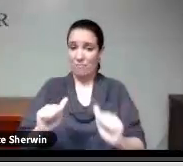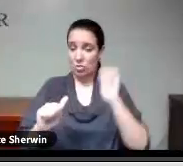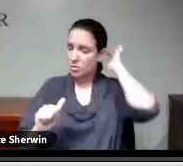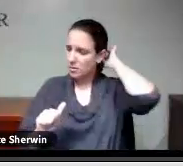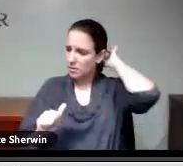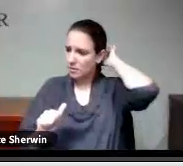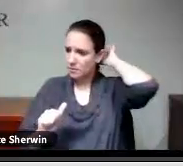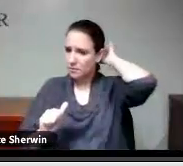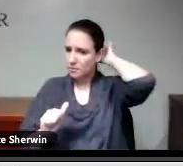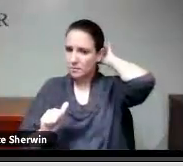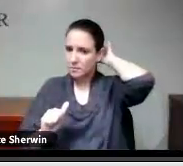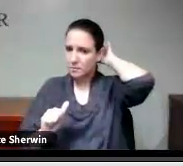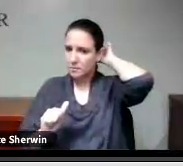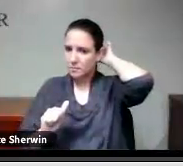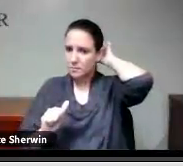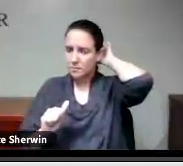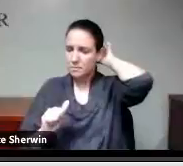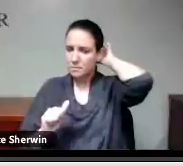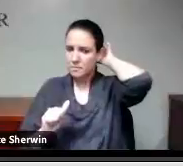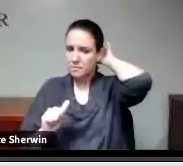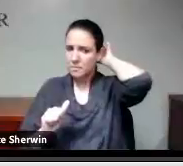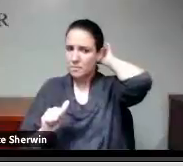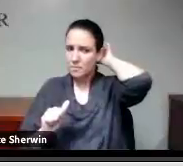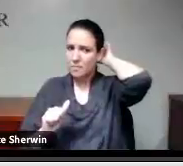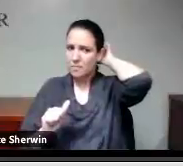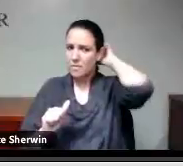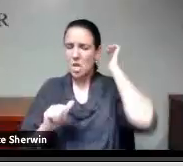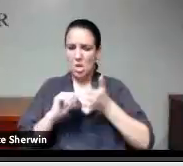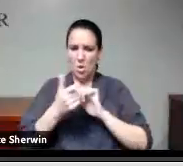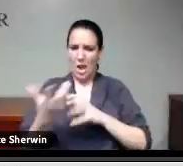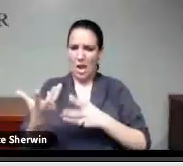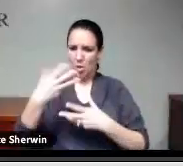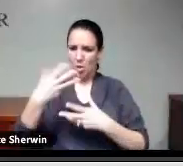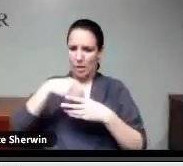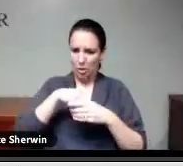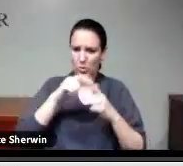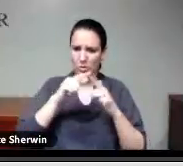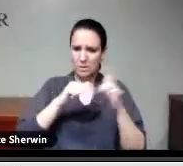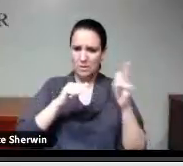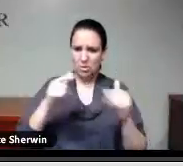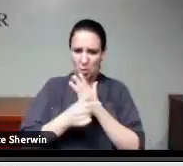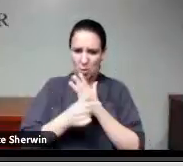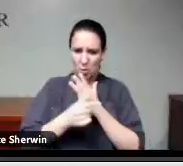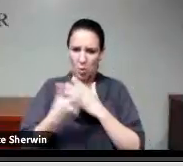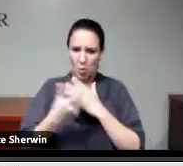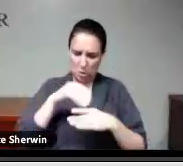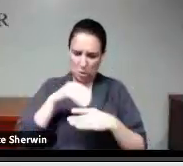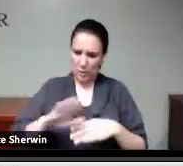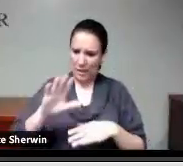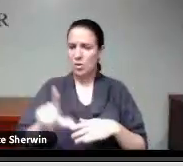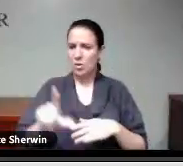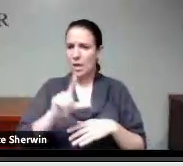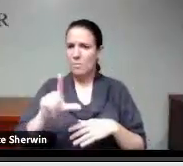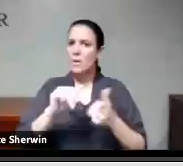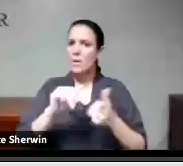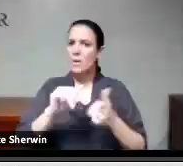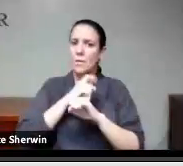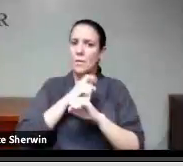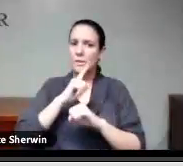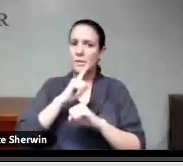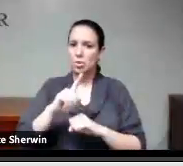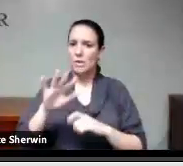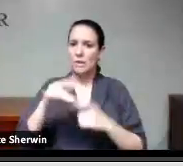their diversity goals should be, how to bring diversity programs and services to their organization, and how to evaluate the effectiveness of